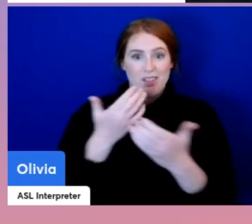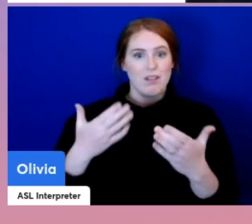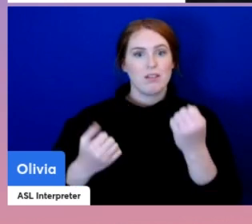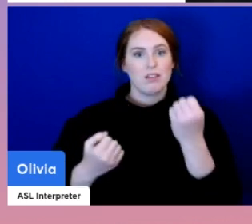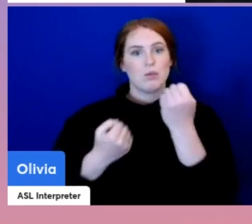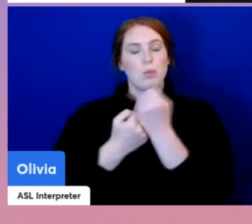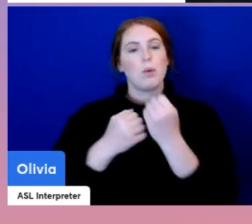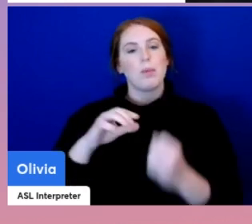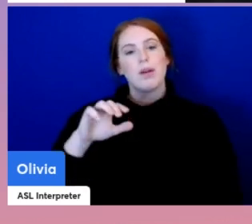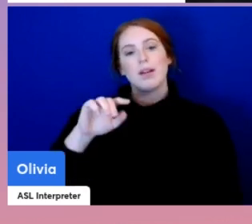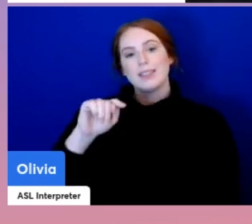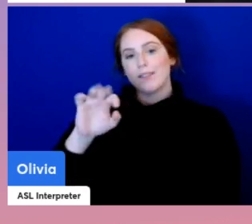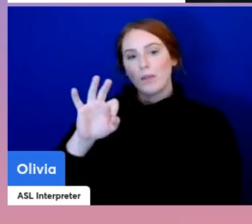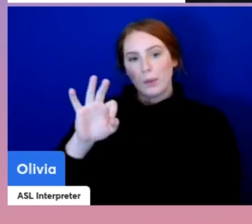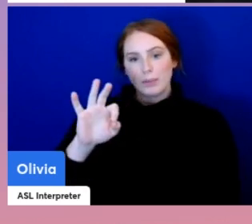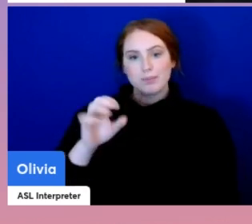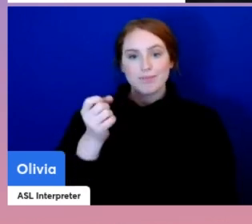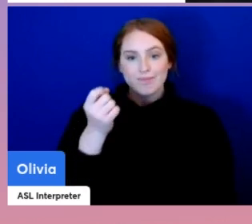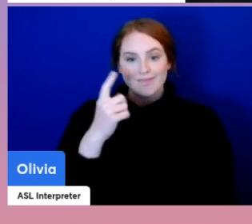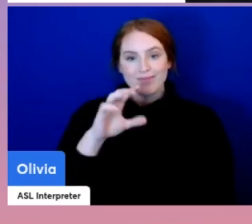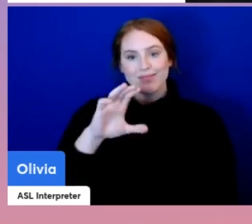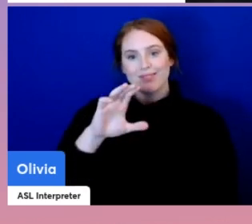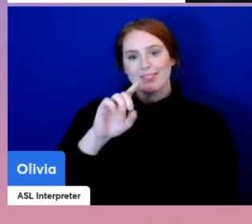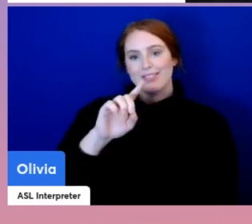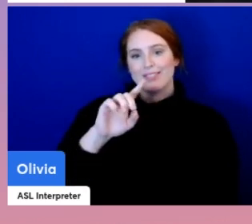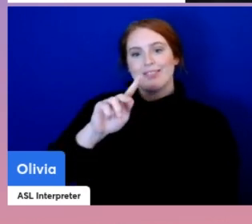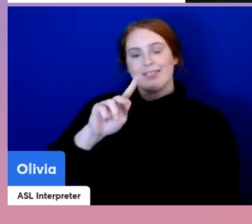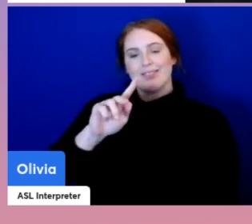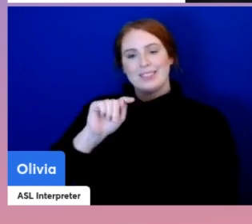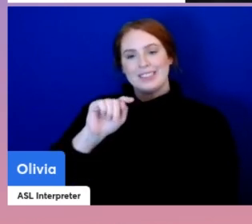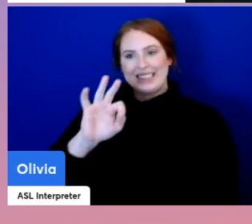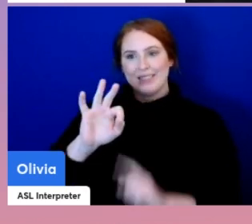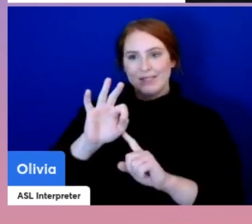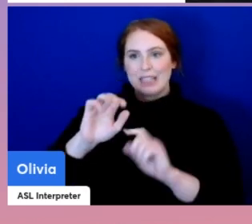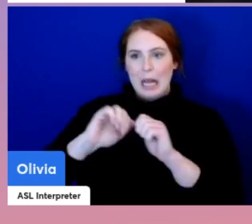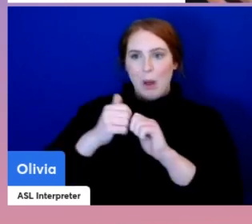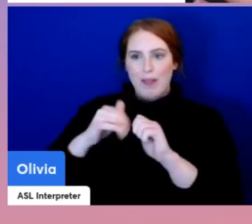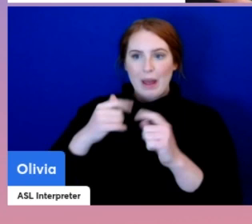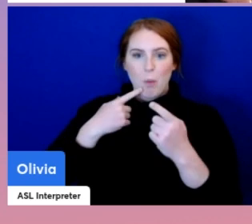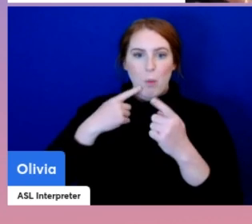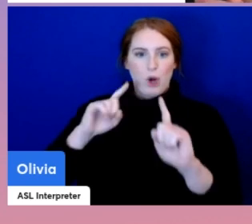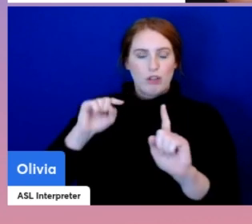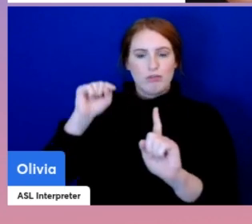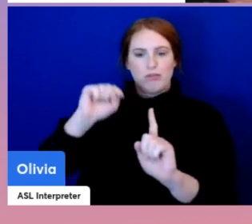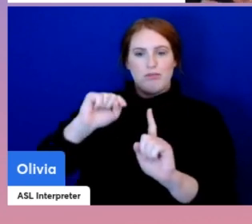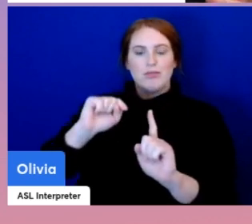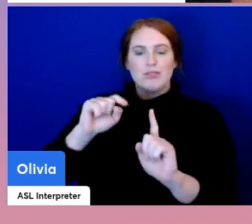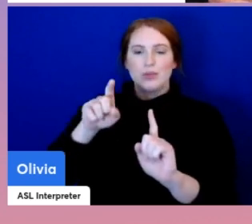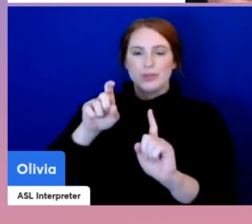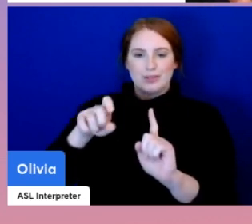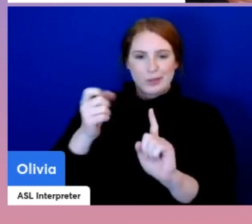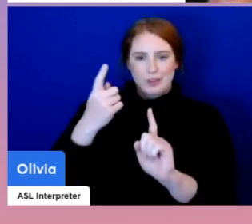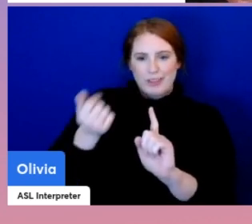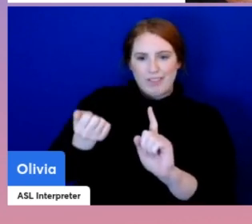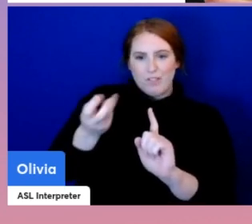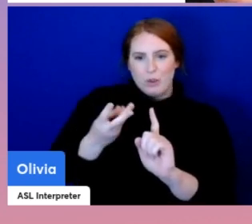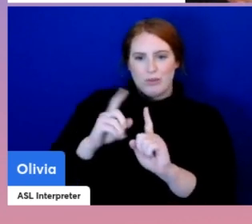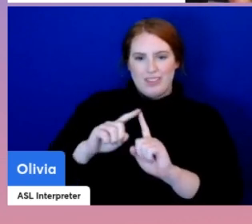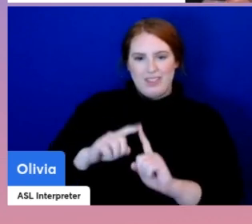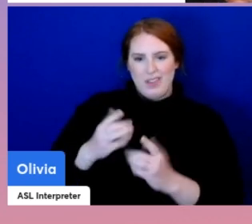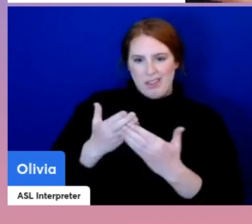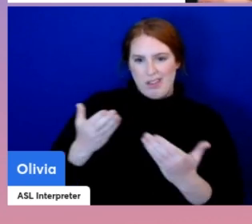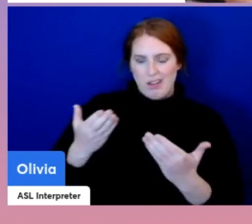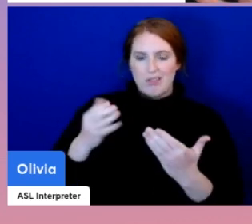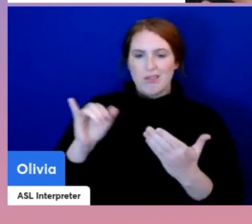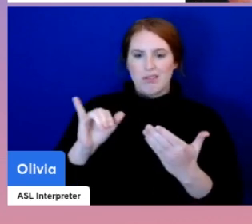So to understand how CDKTF works, we must first define a few core concepts, namely the building blocks that CDKTF